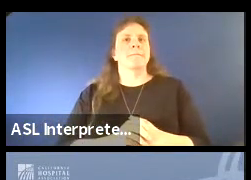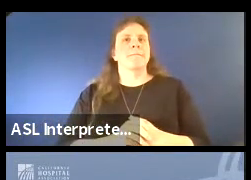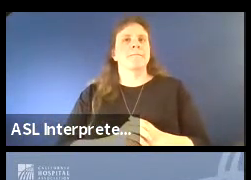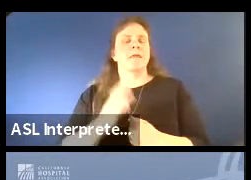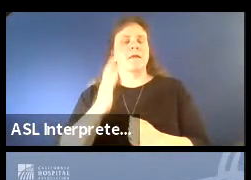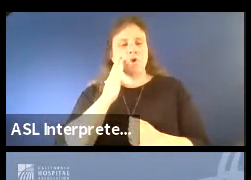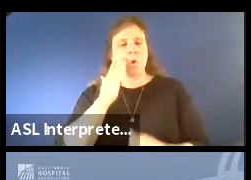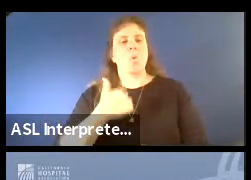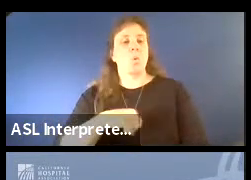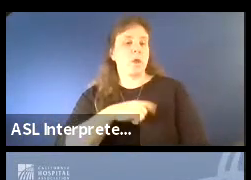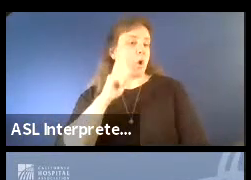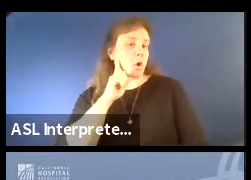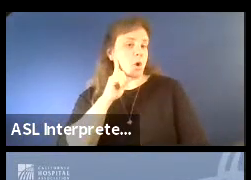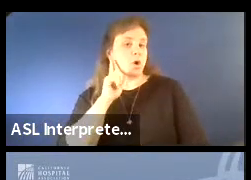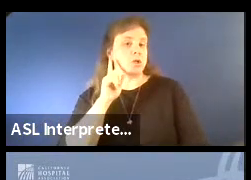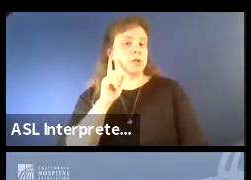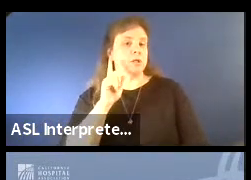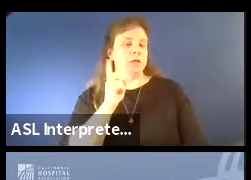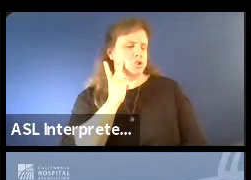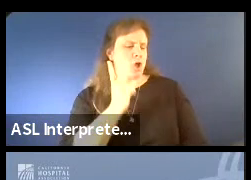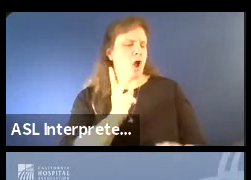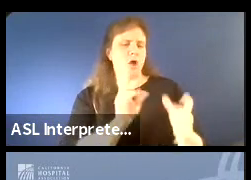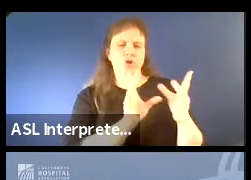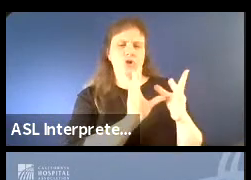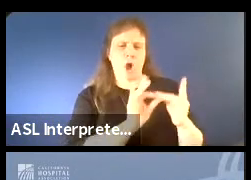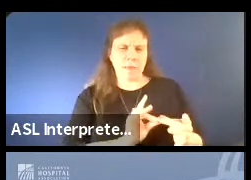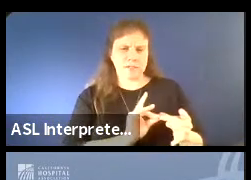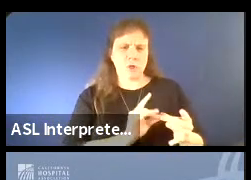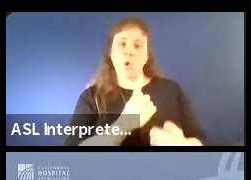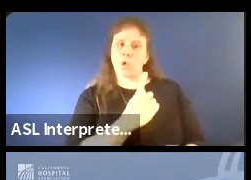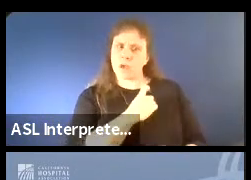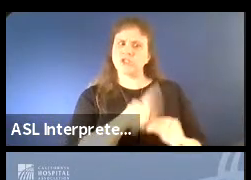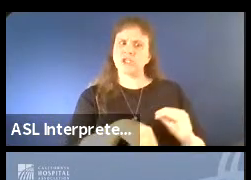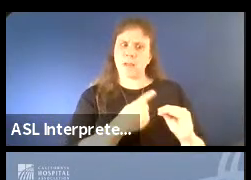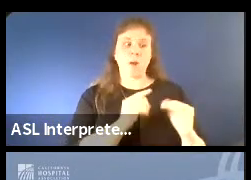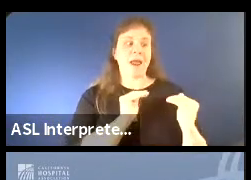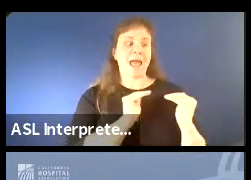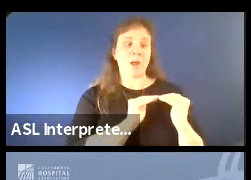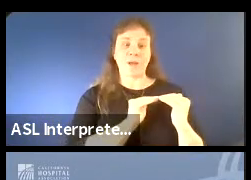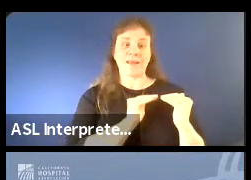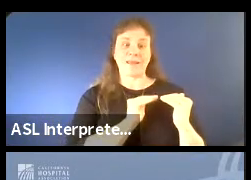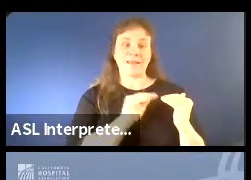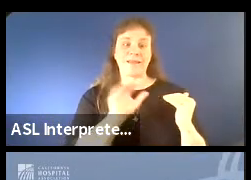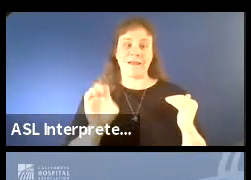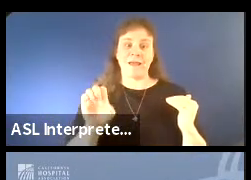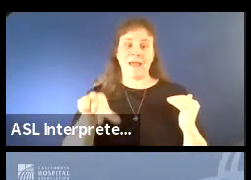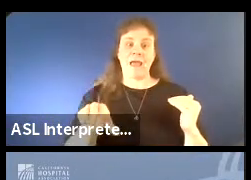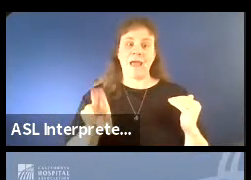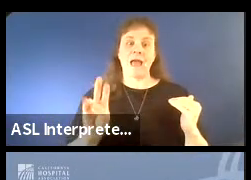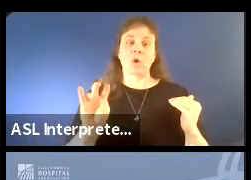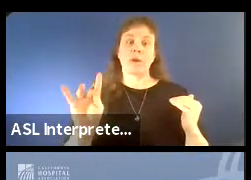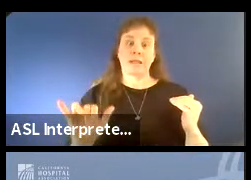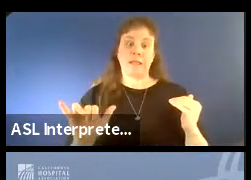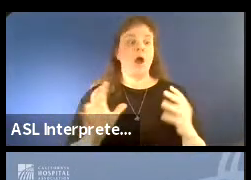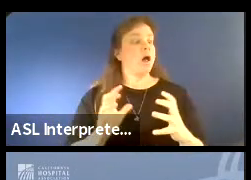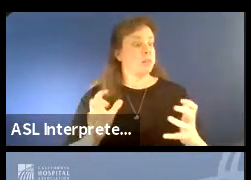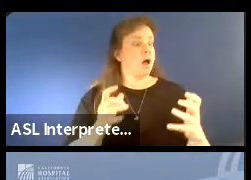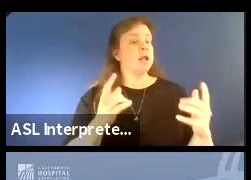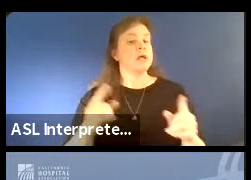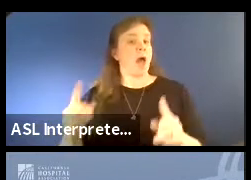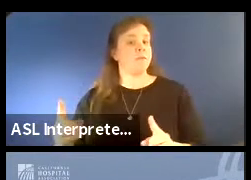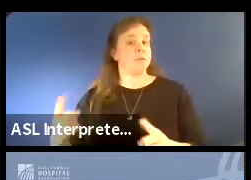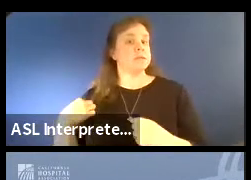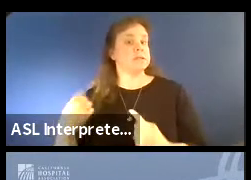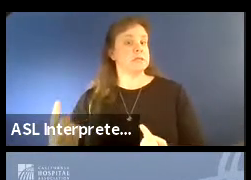we heard in the public comments a question about equity. A lot has happened on the equity front since